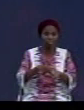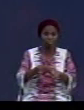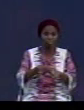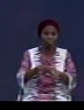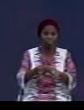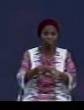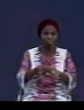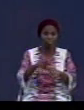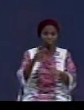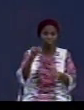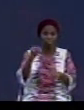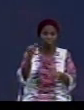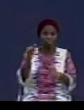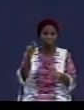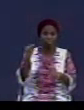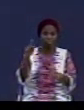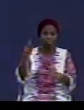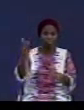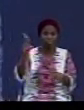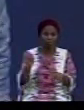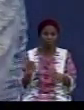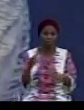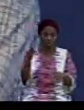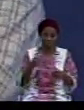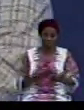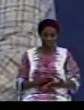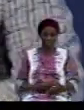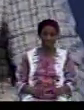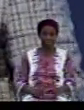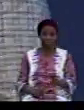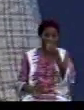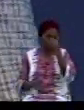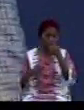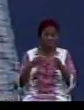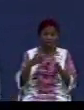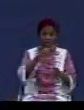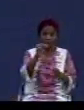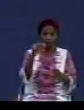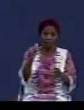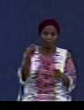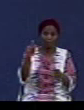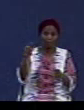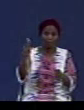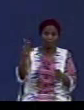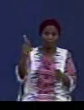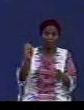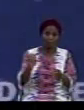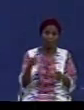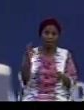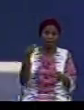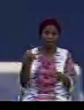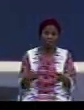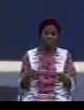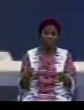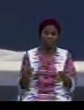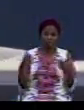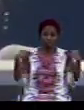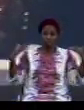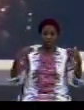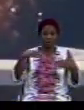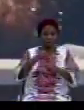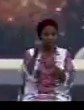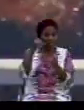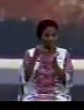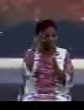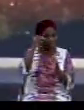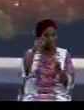fly. The nature of the fish makes it to swim. And the nature of man,